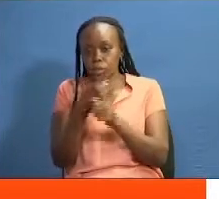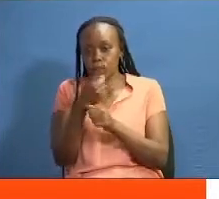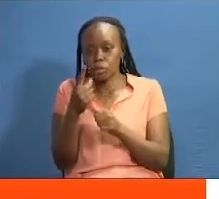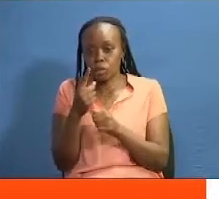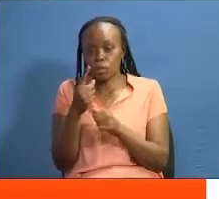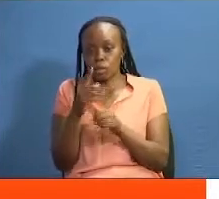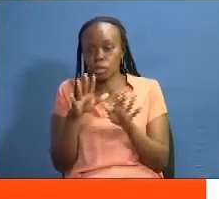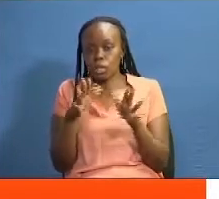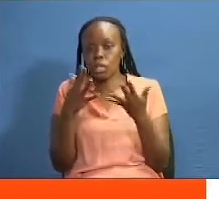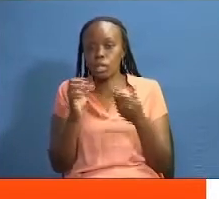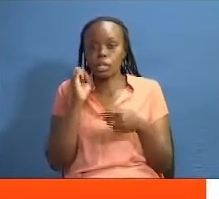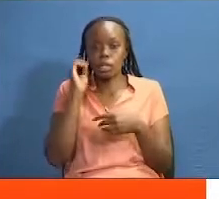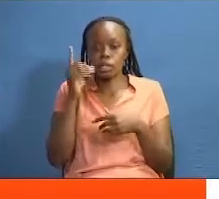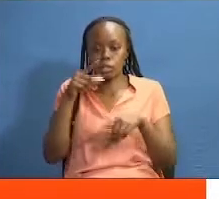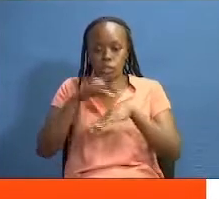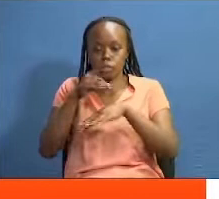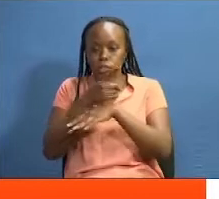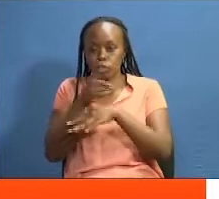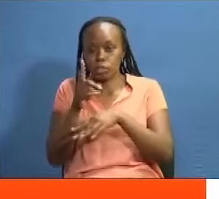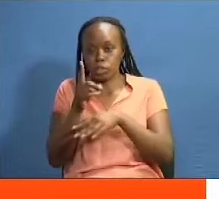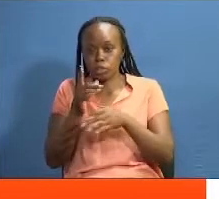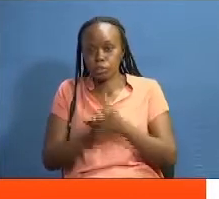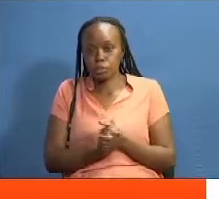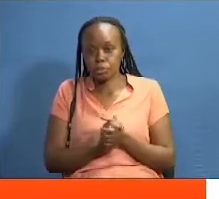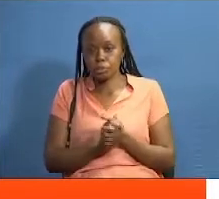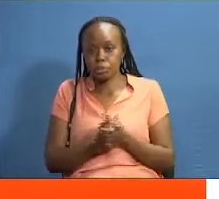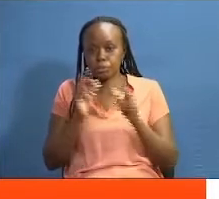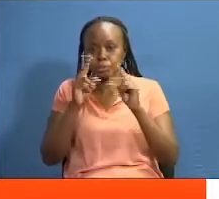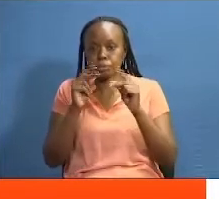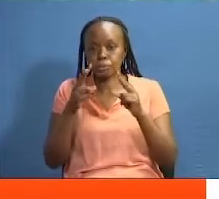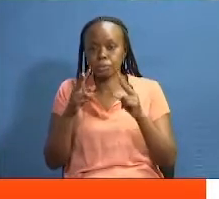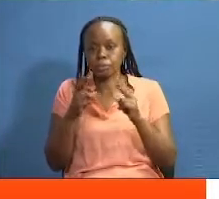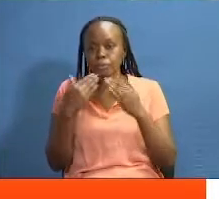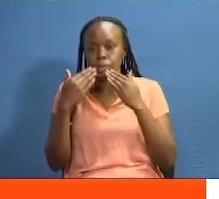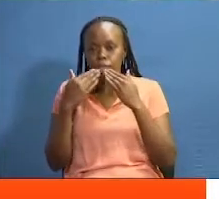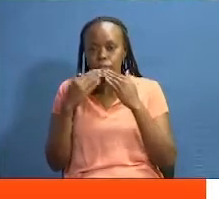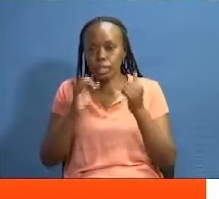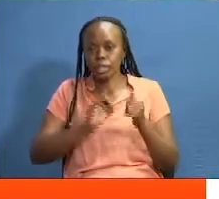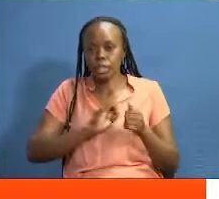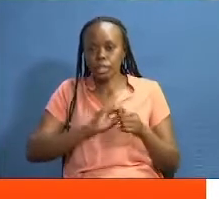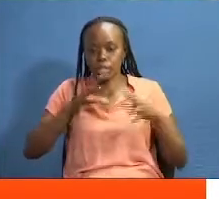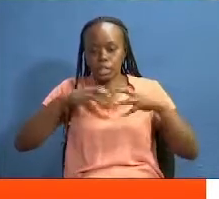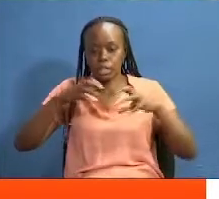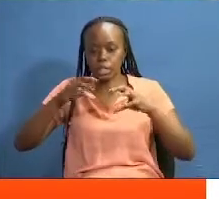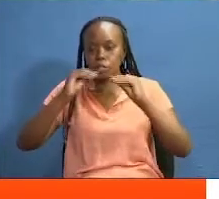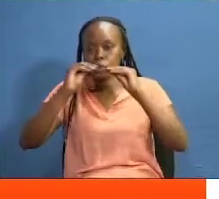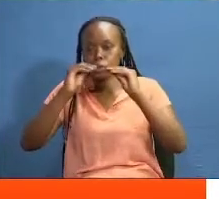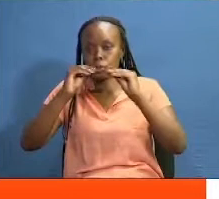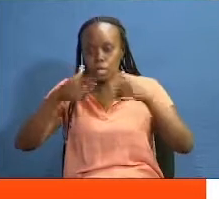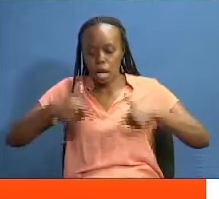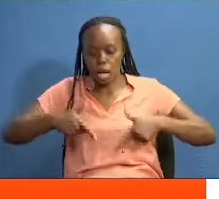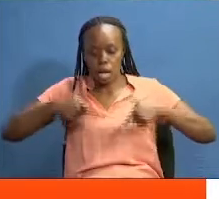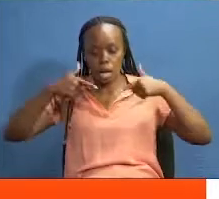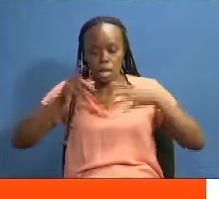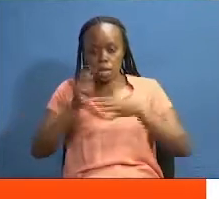one-on-one, how could they find you on the camera kindly? Okay, thank you so much. I do mentorship program. I'm a life